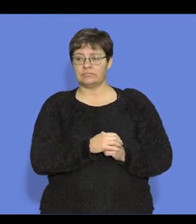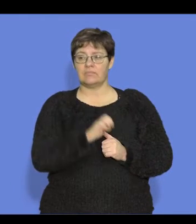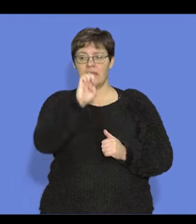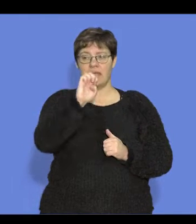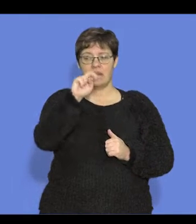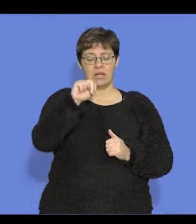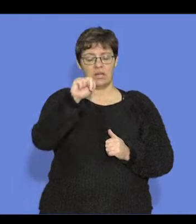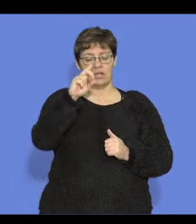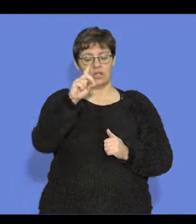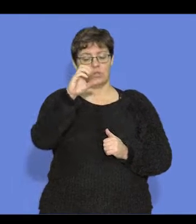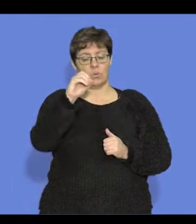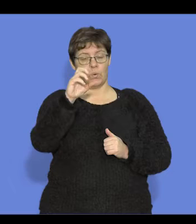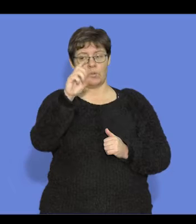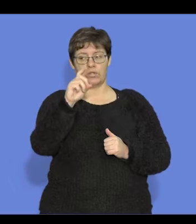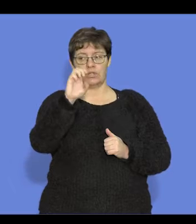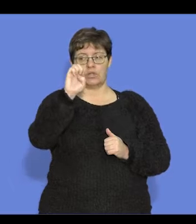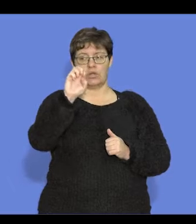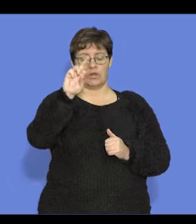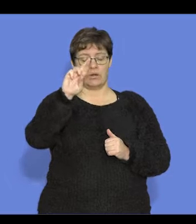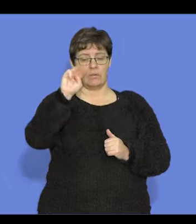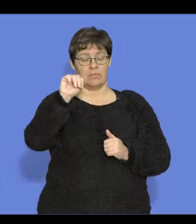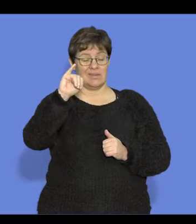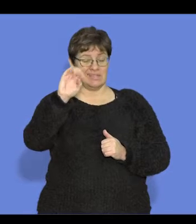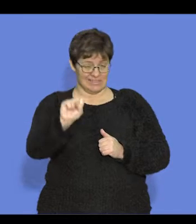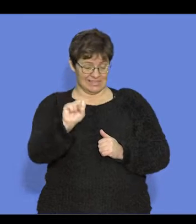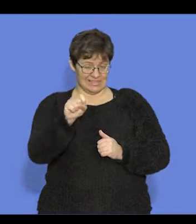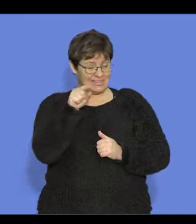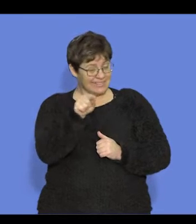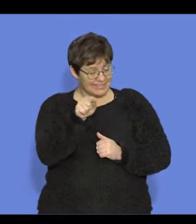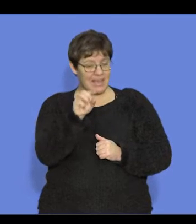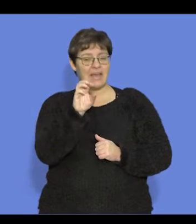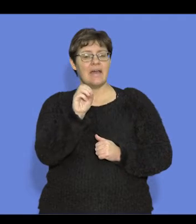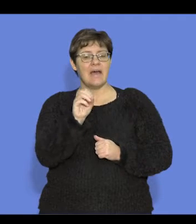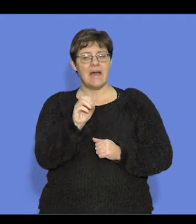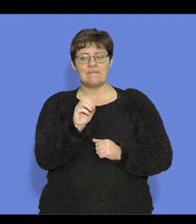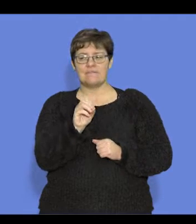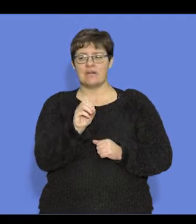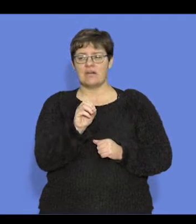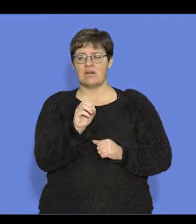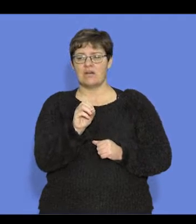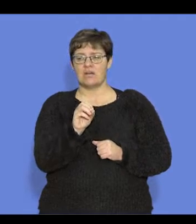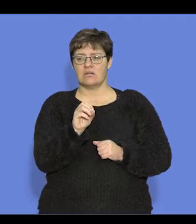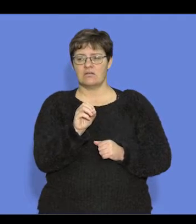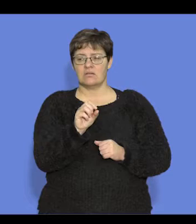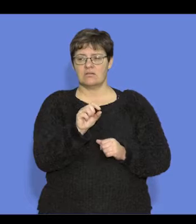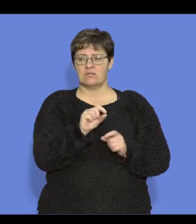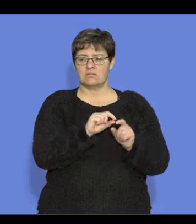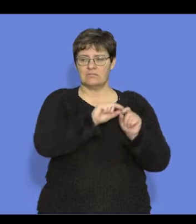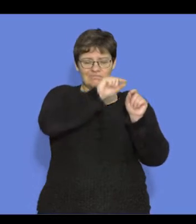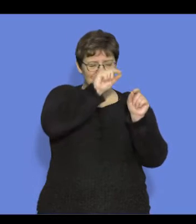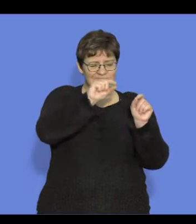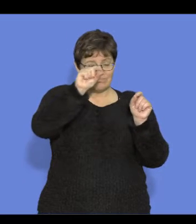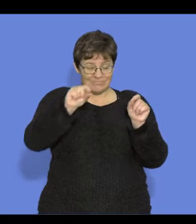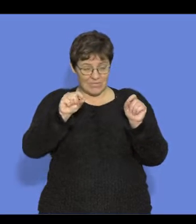endodermis, and the endodermis has a thick strip of